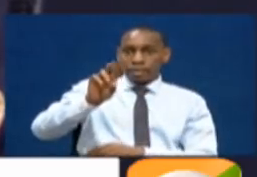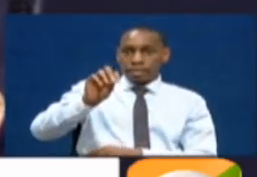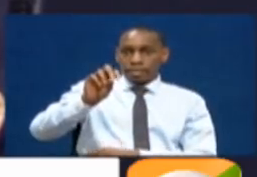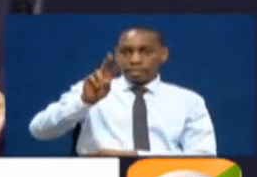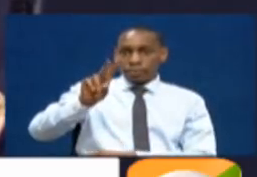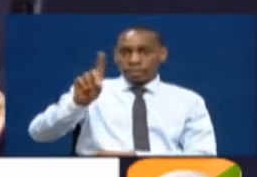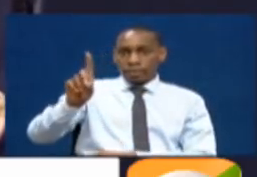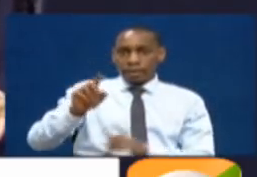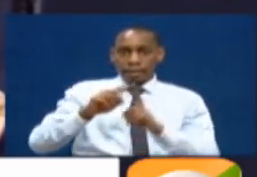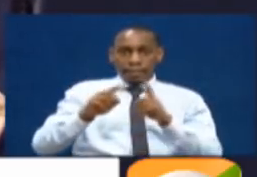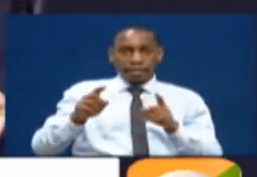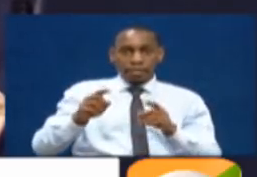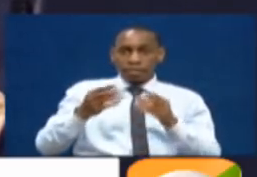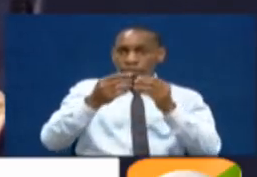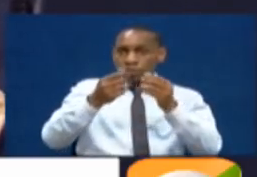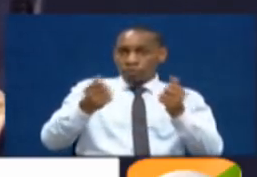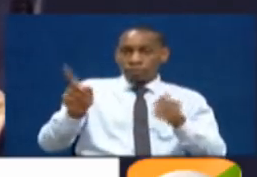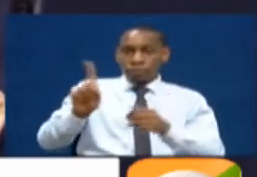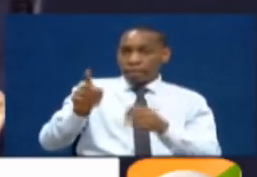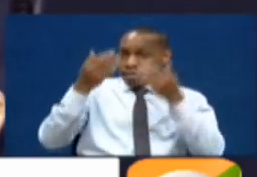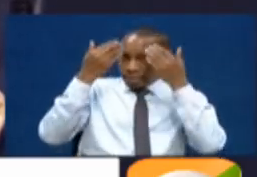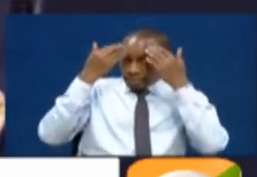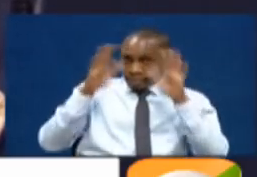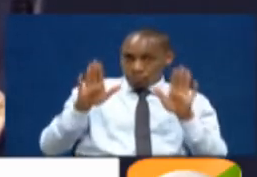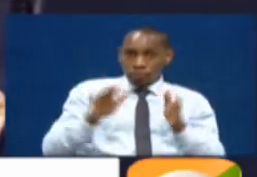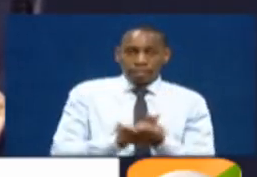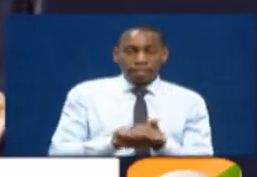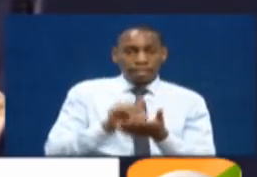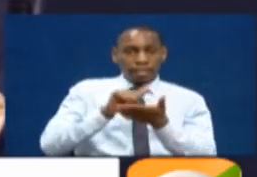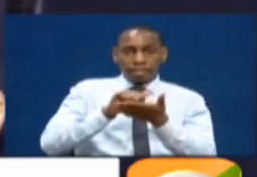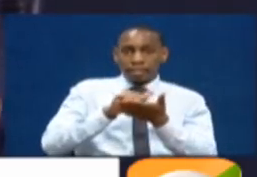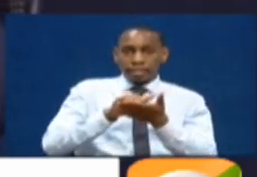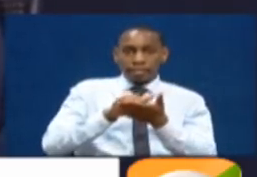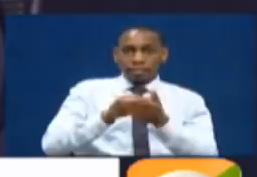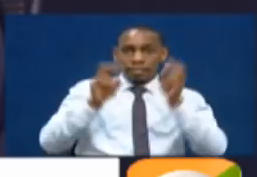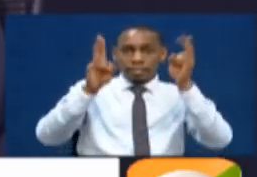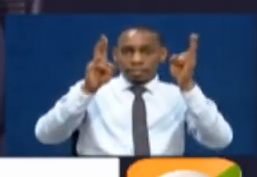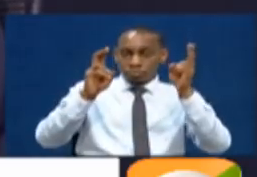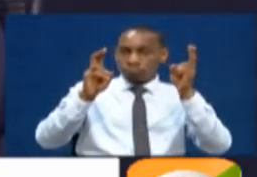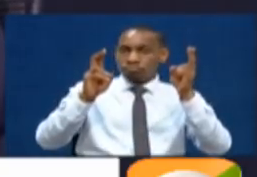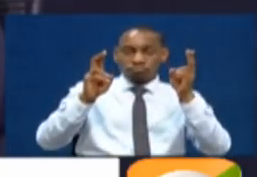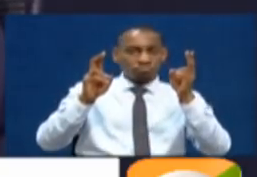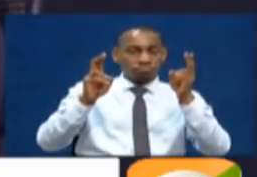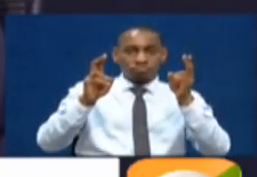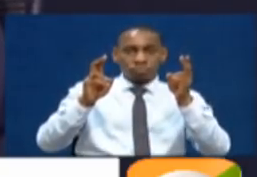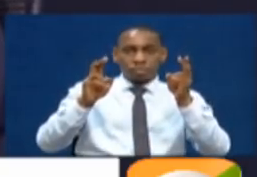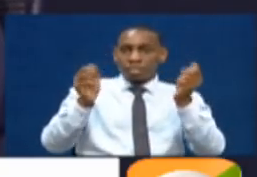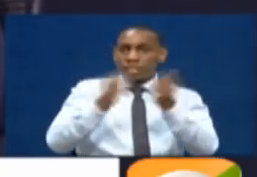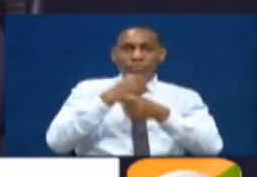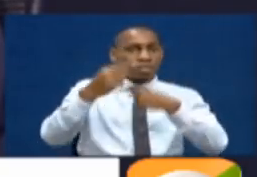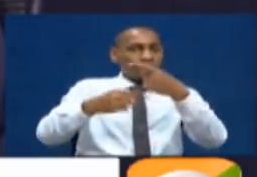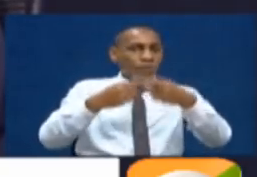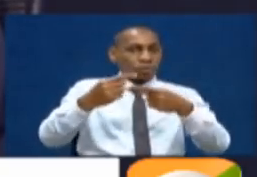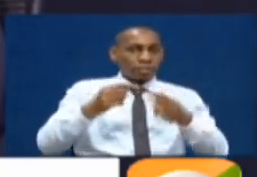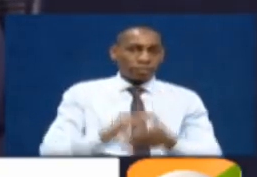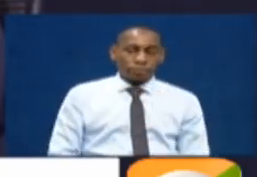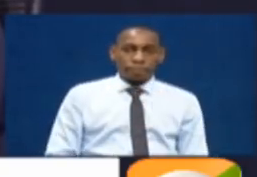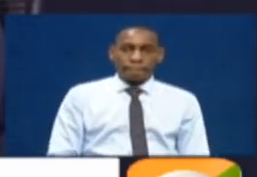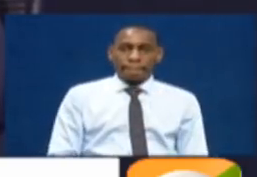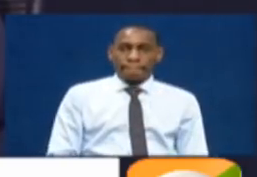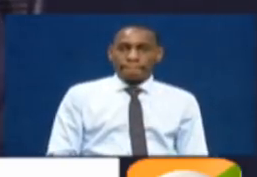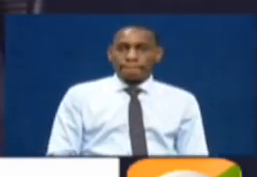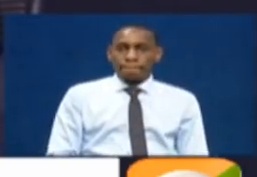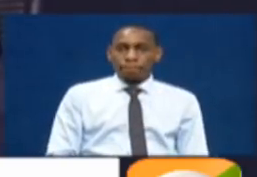don't know when it will be resolved, the guy will be dead before the matter is even listened to. Okay.